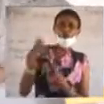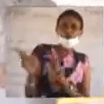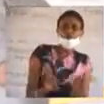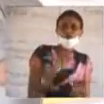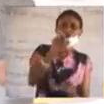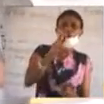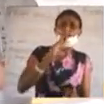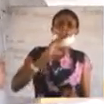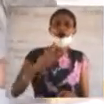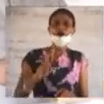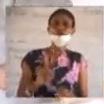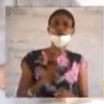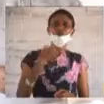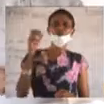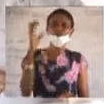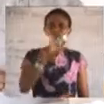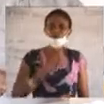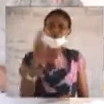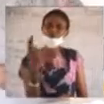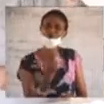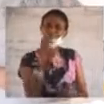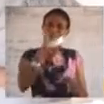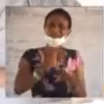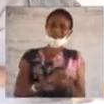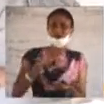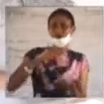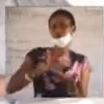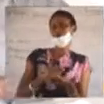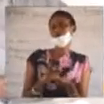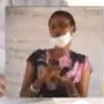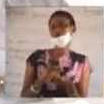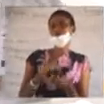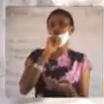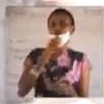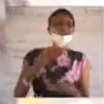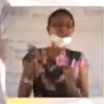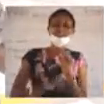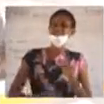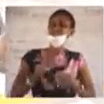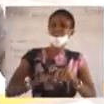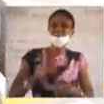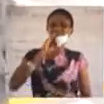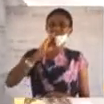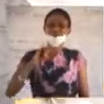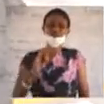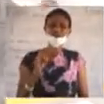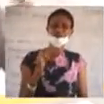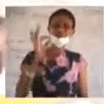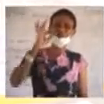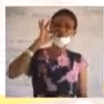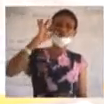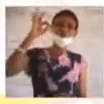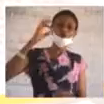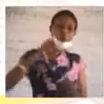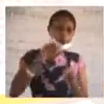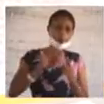For example, a doctor will advise you to take 2 tablets. If you now take 4 or 3, you are